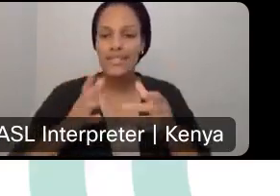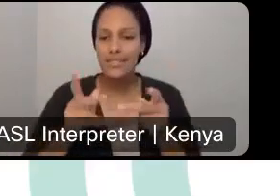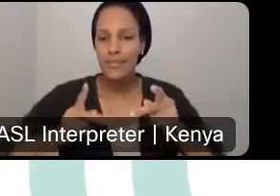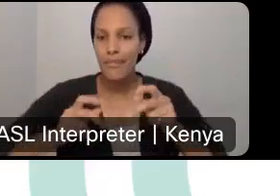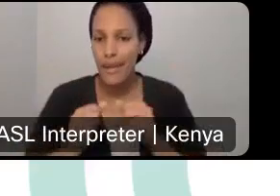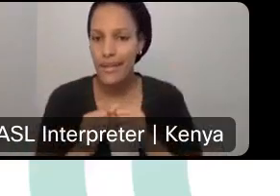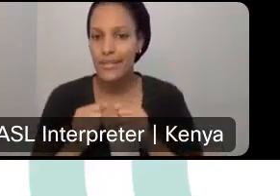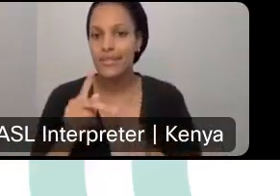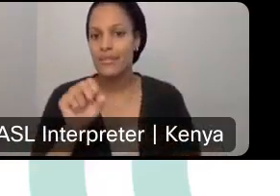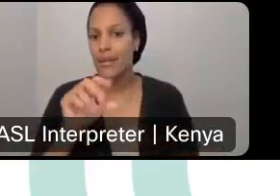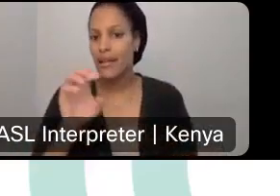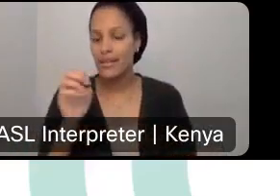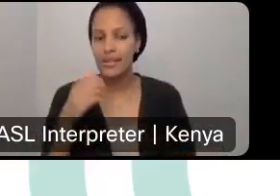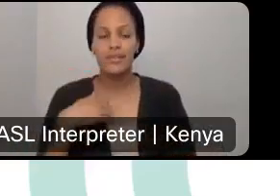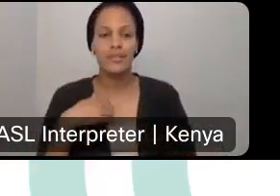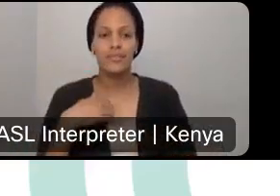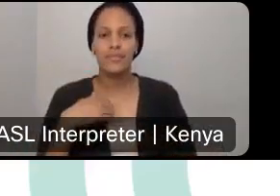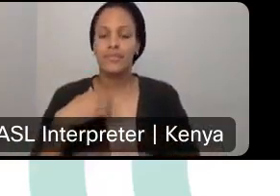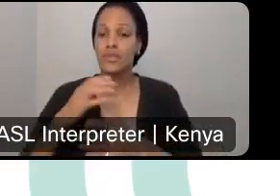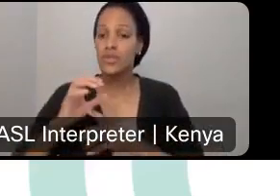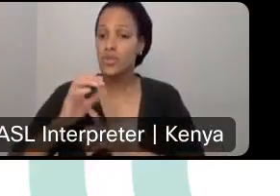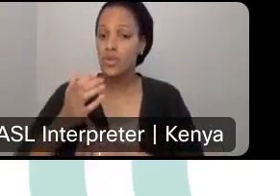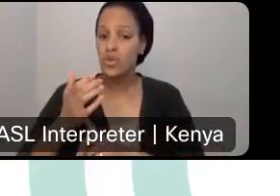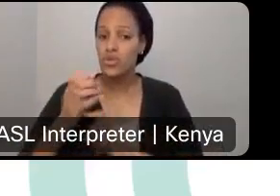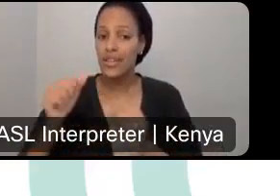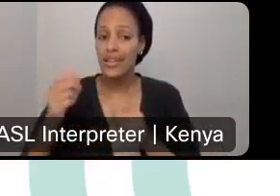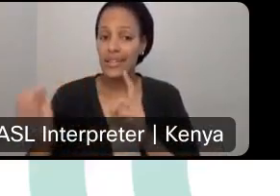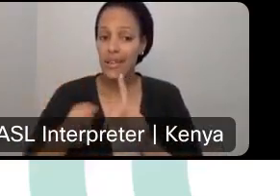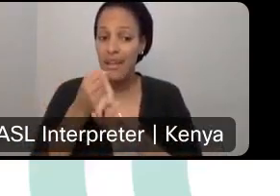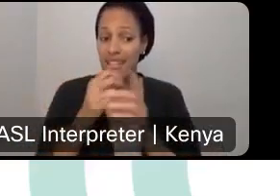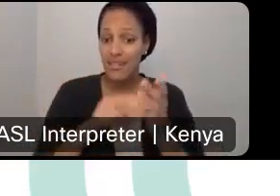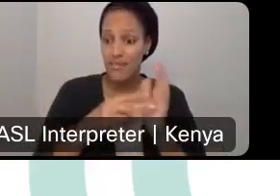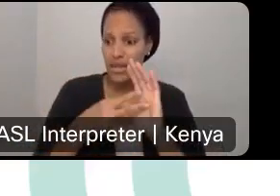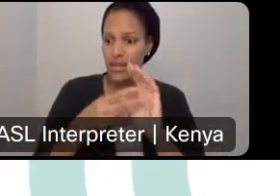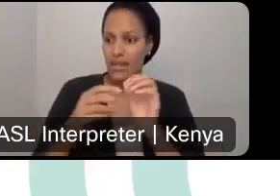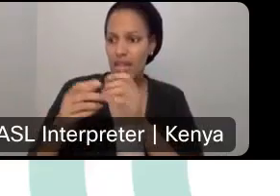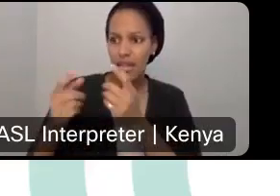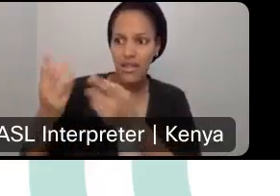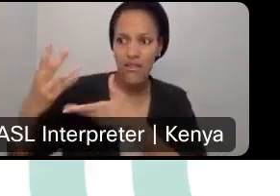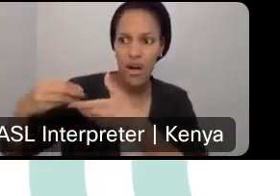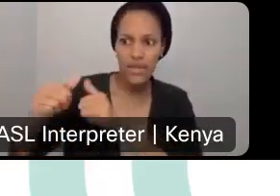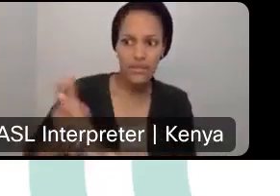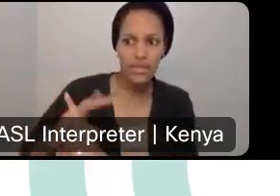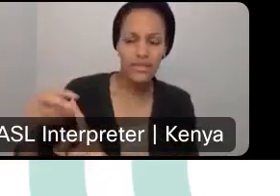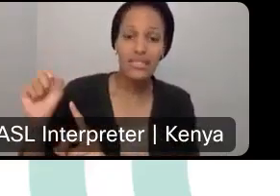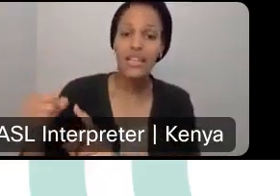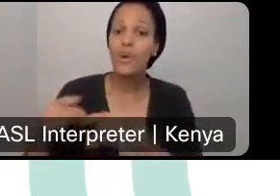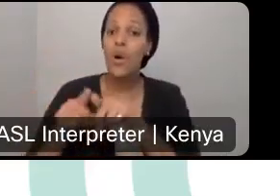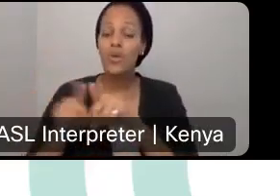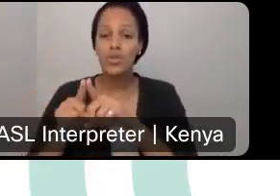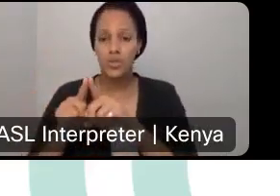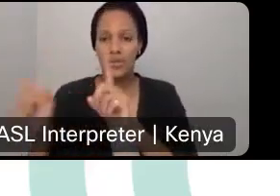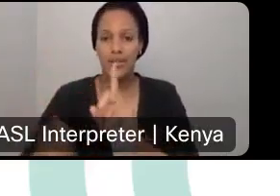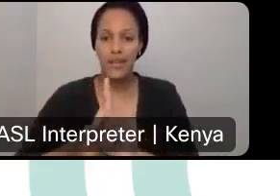And culture can not only affect the meaning given to these perceptions, but also may affect the